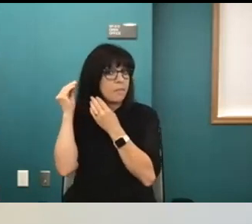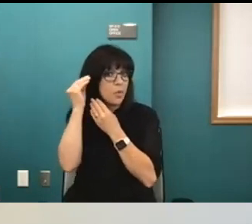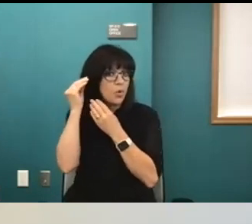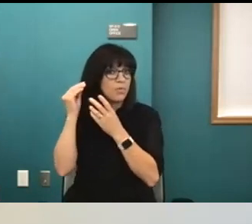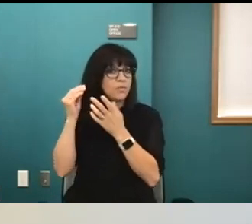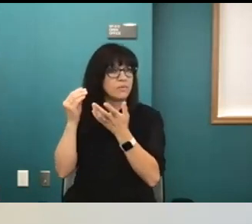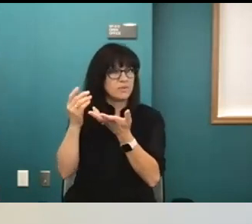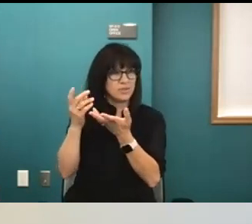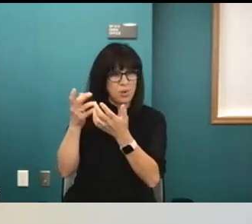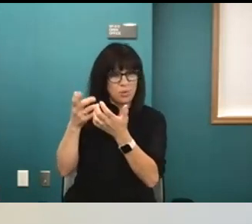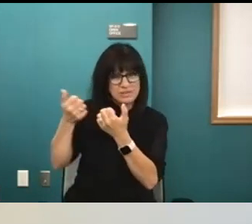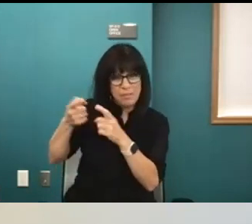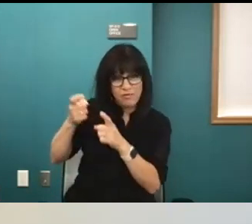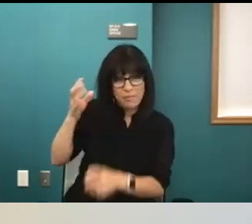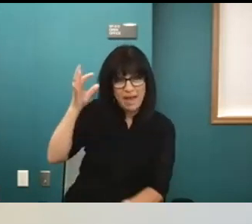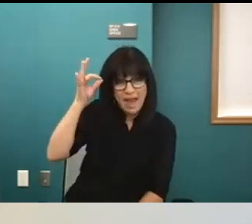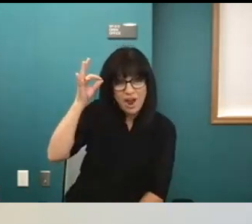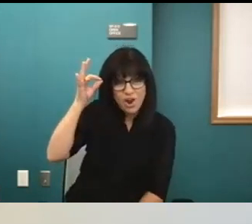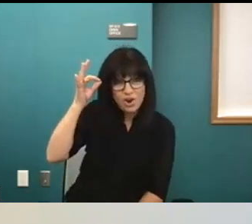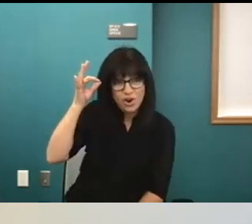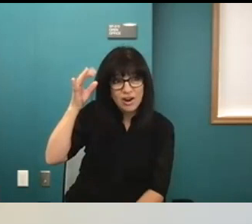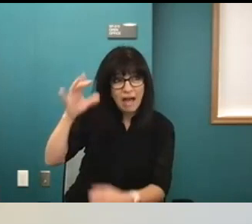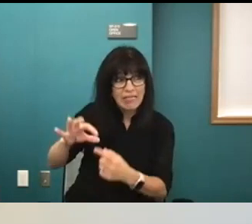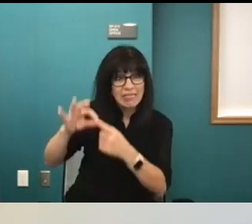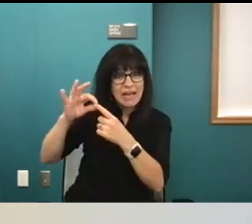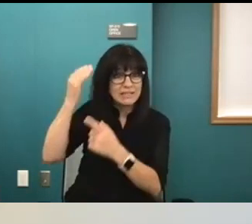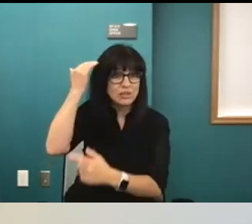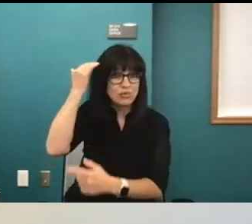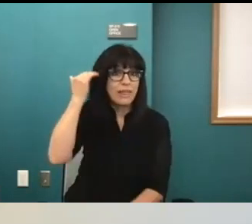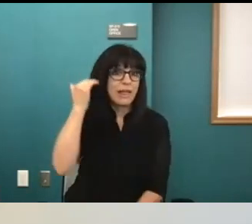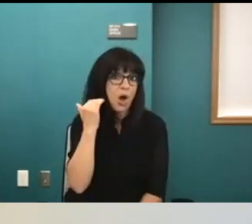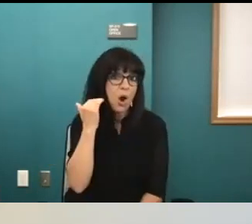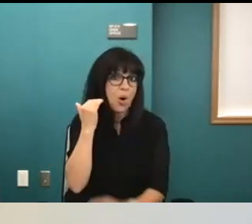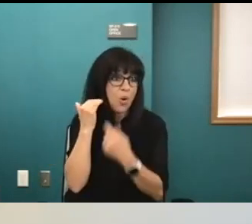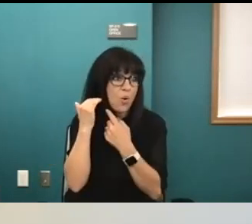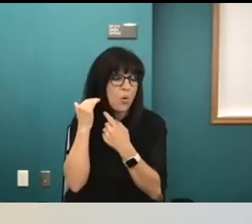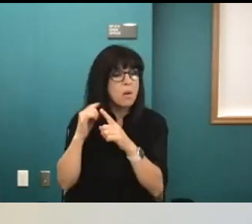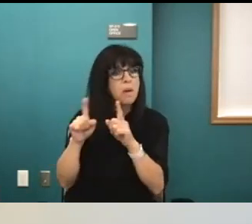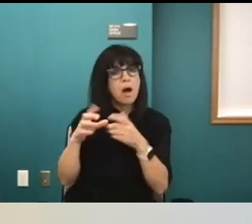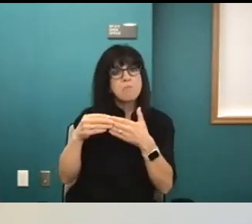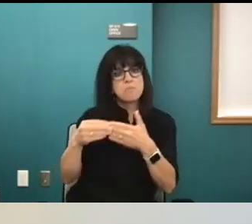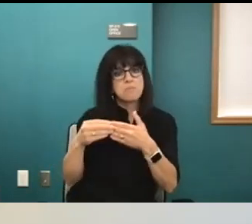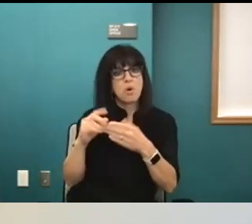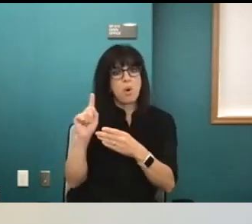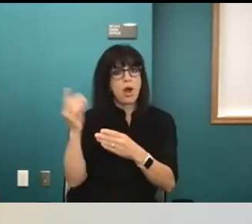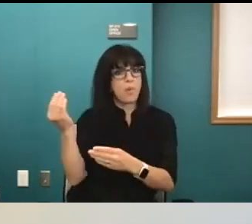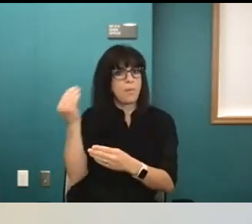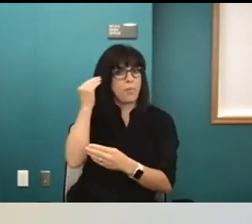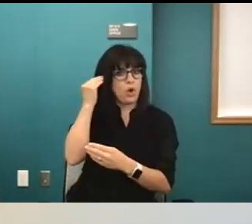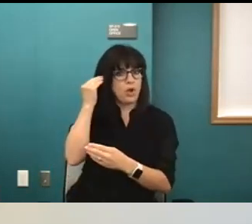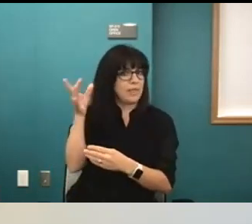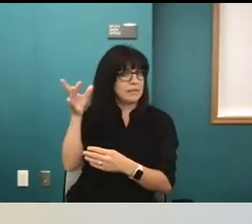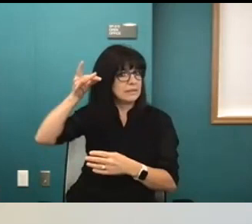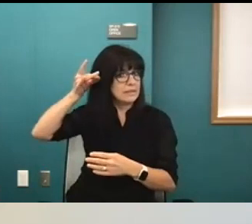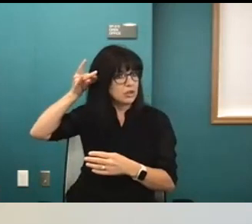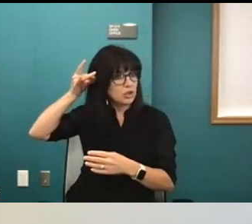from where that hairline is, unless the hairline is pretty significantly lower. We do have some flexibility with where we can place that sticker.